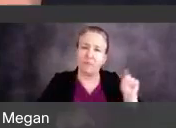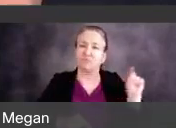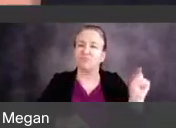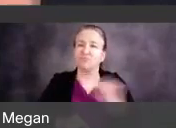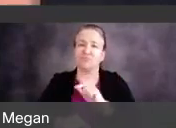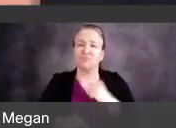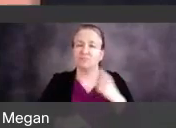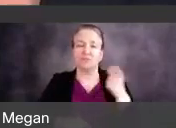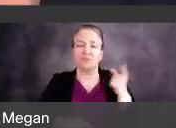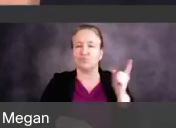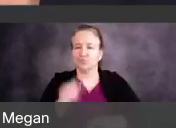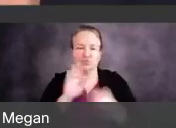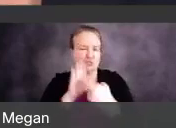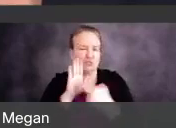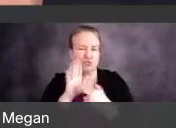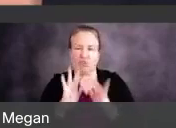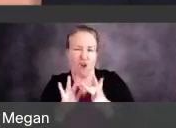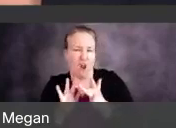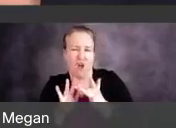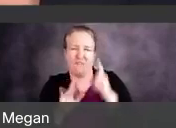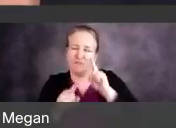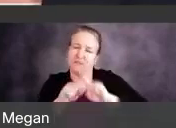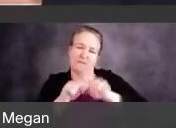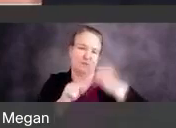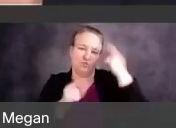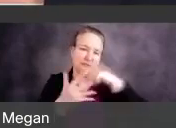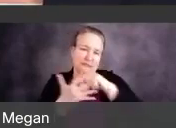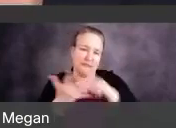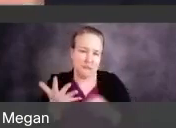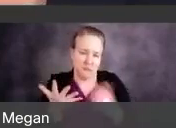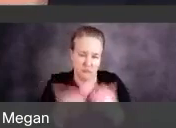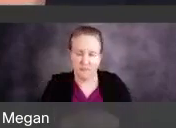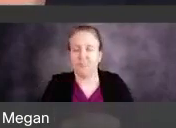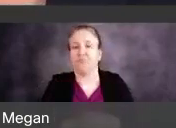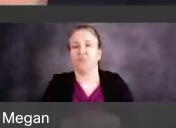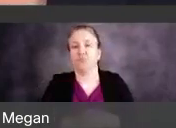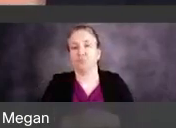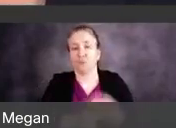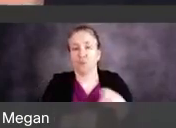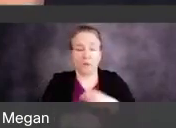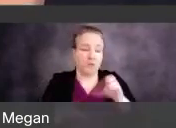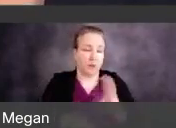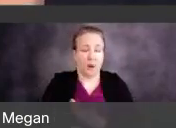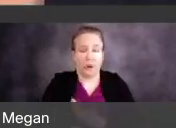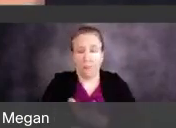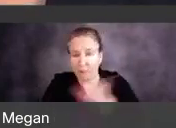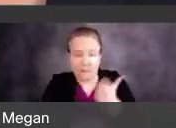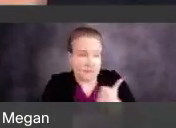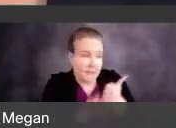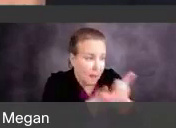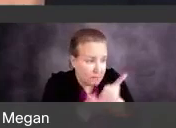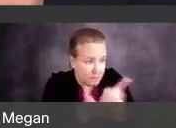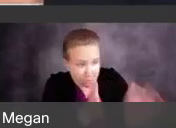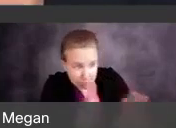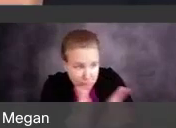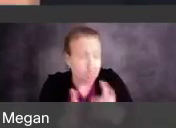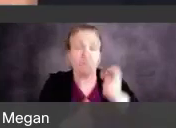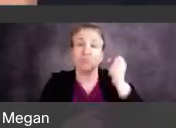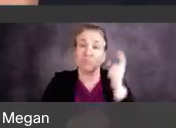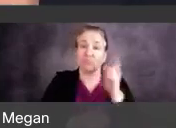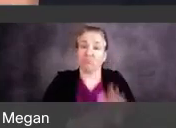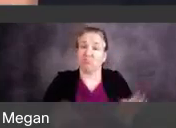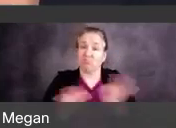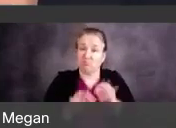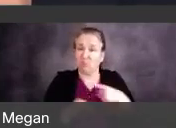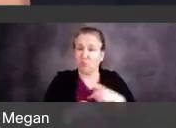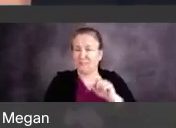able to register online for a variety of reasons. And we have been doing our best to assist them, but we really need to create